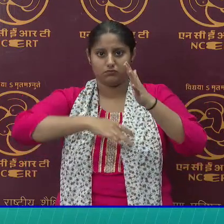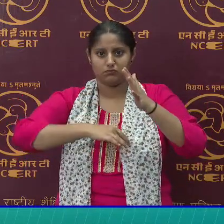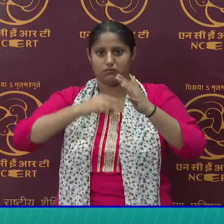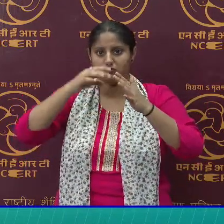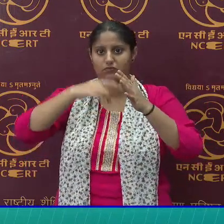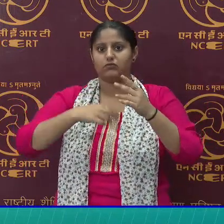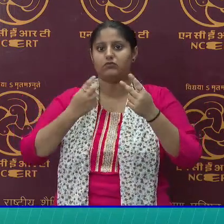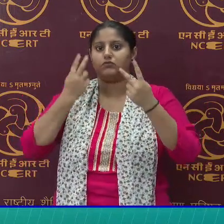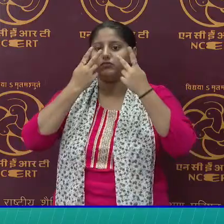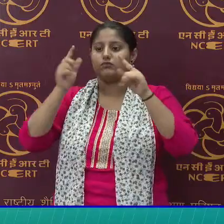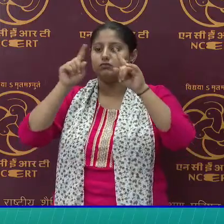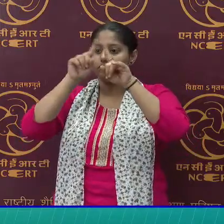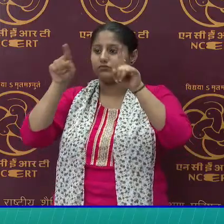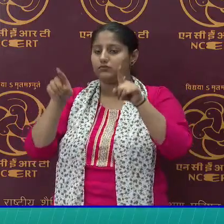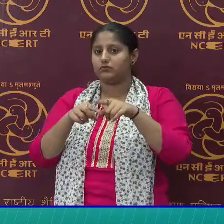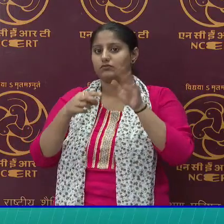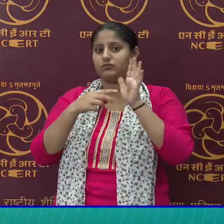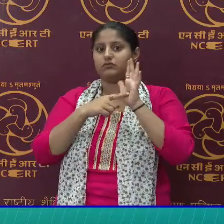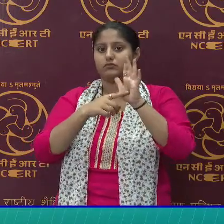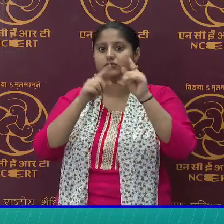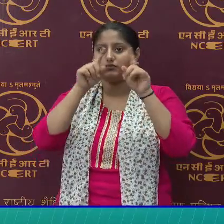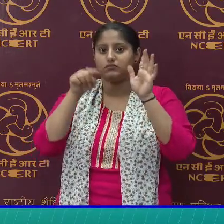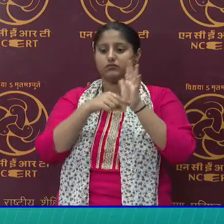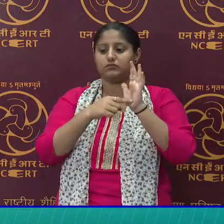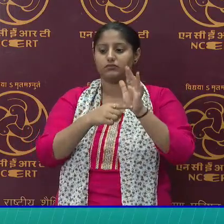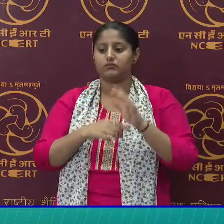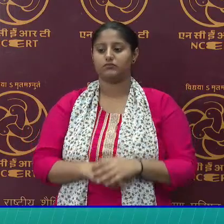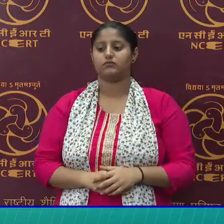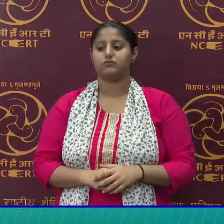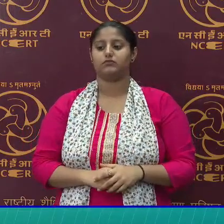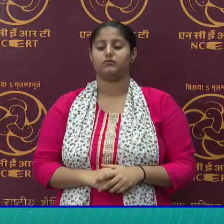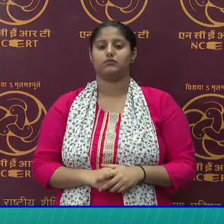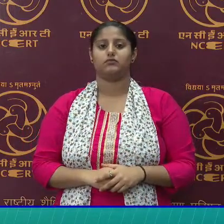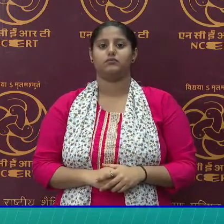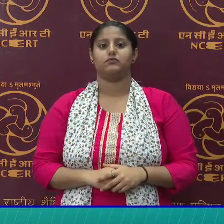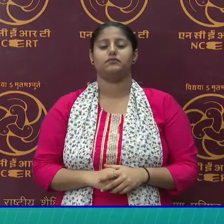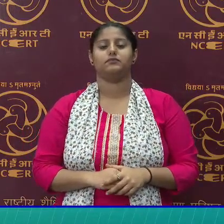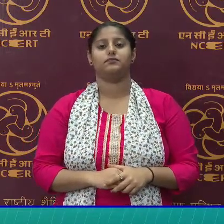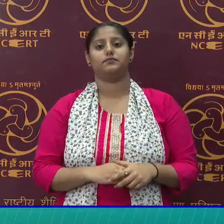this illustration. Definitely. It's a very and beautiful it's also